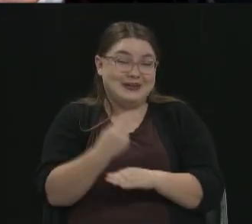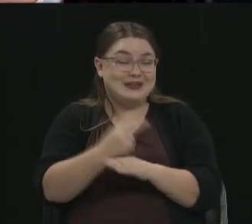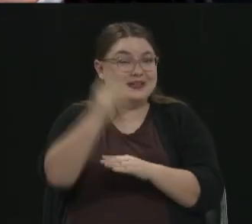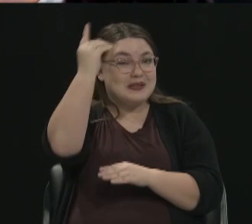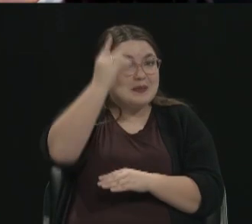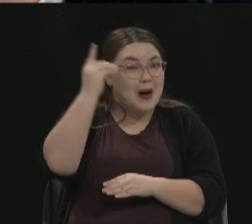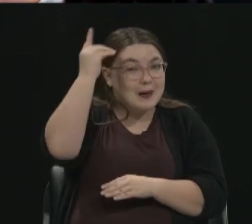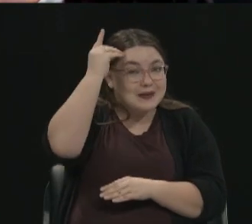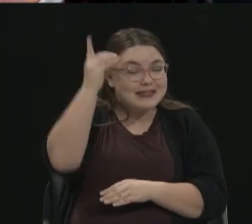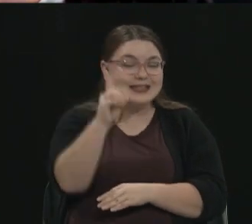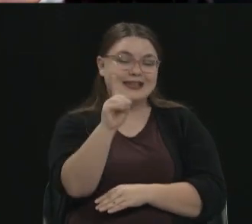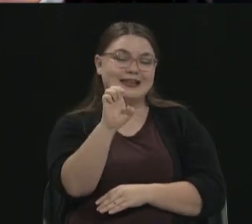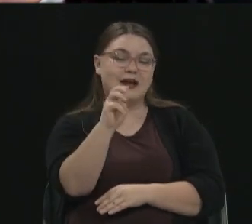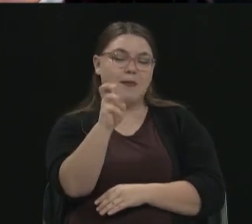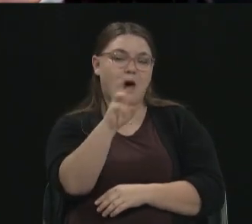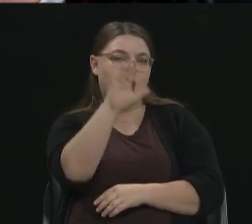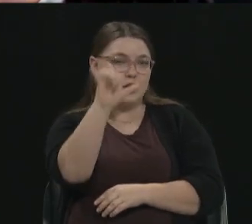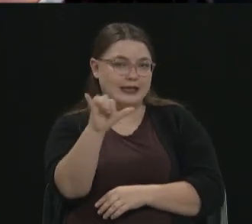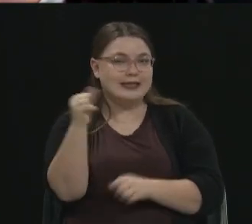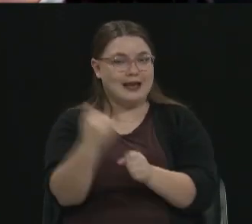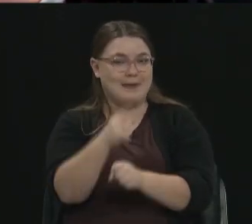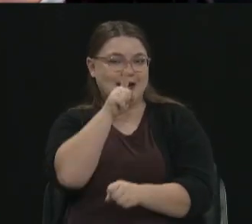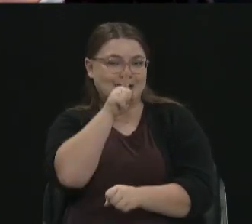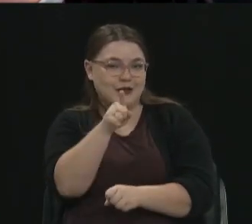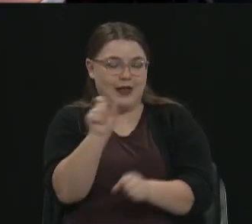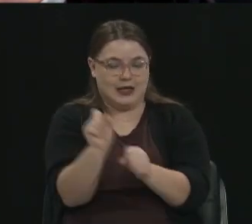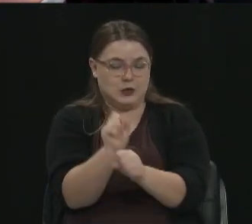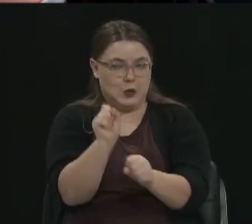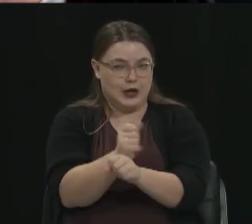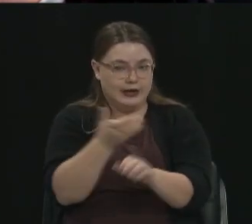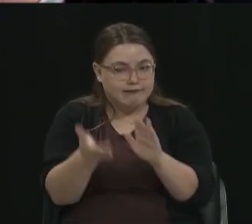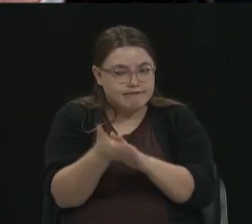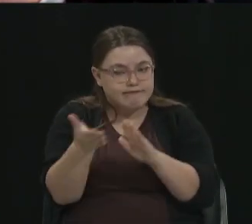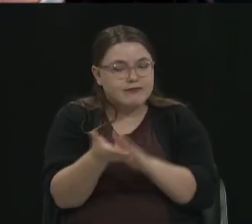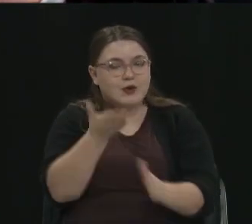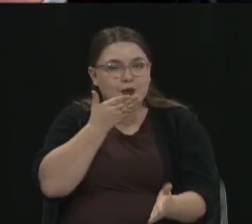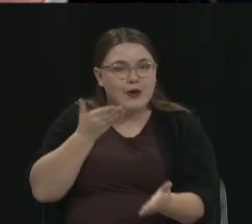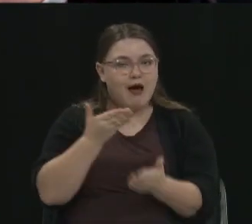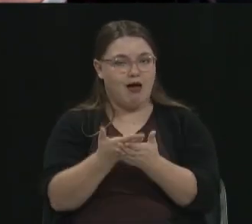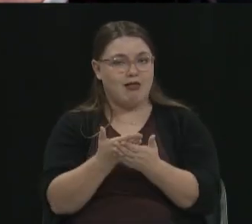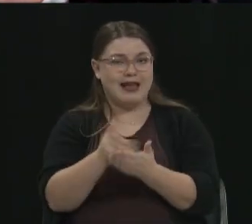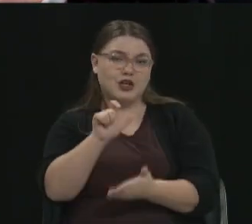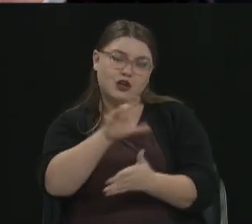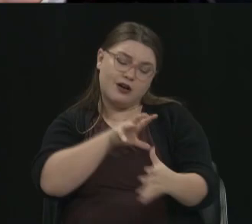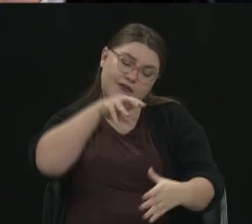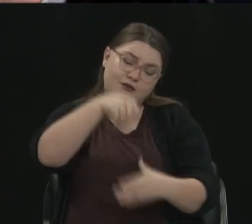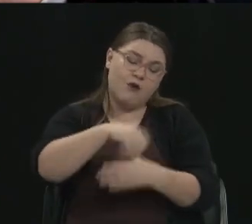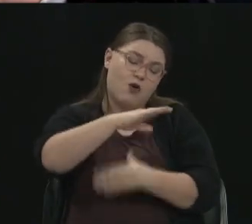that our democracy is working well for everyone that's involved, and it should involve everyone.